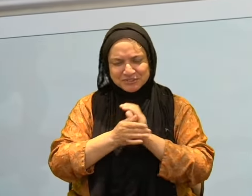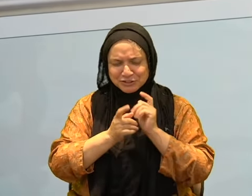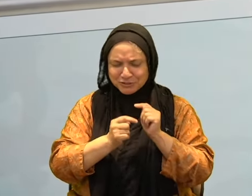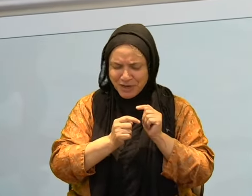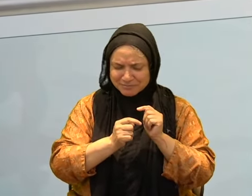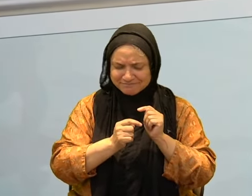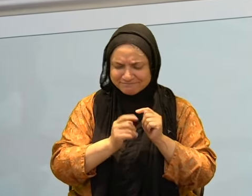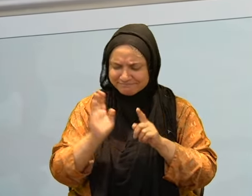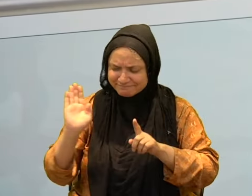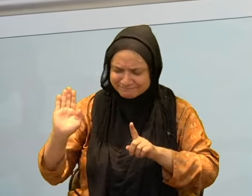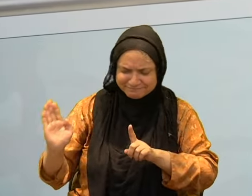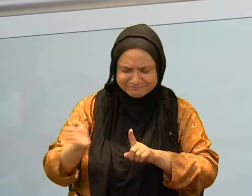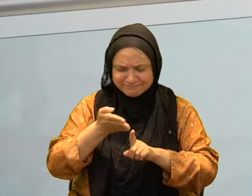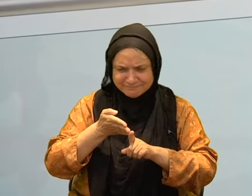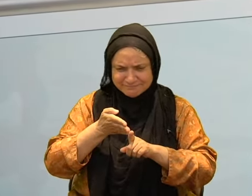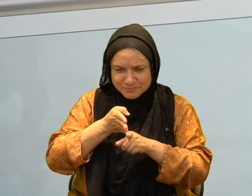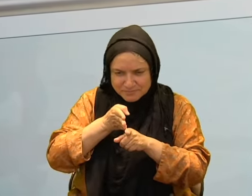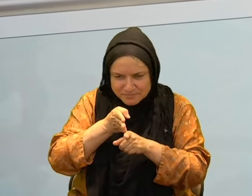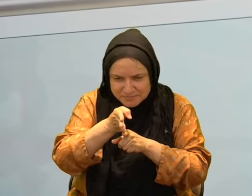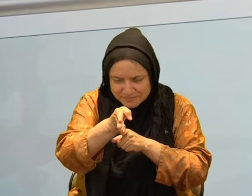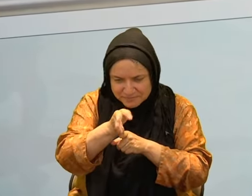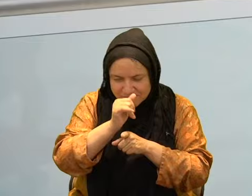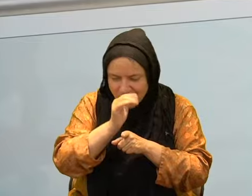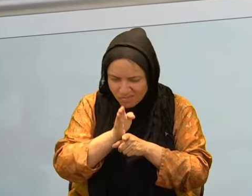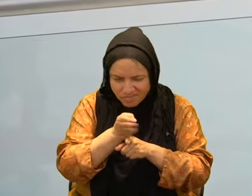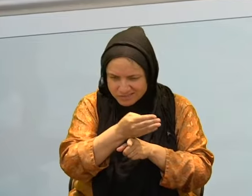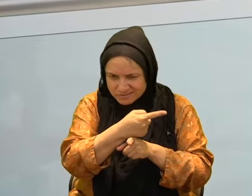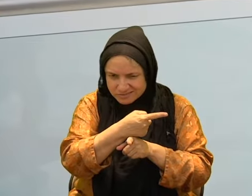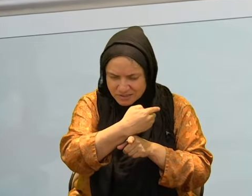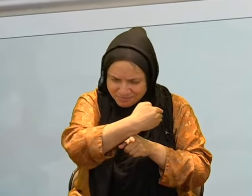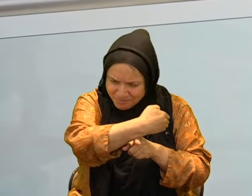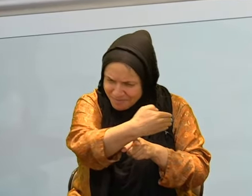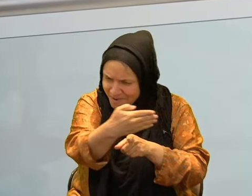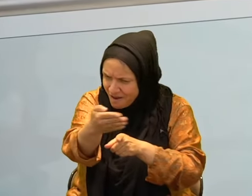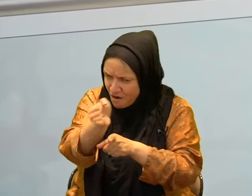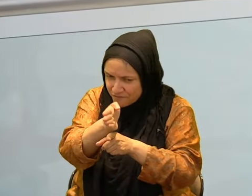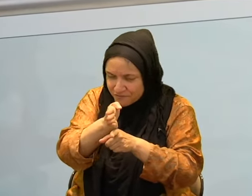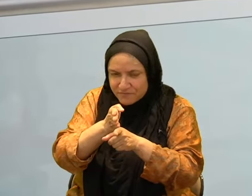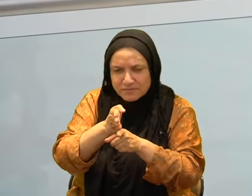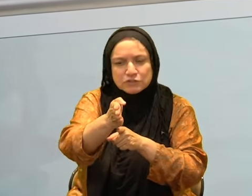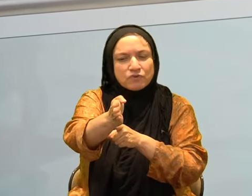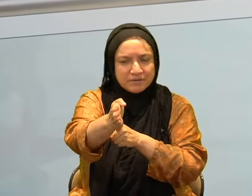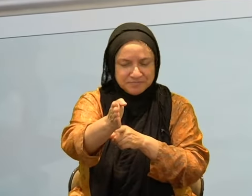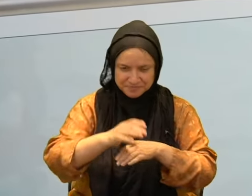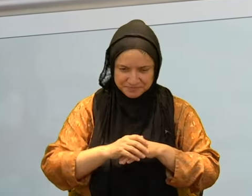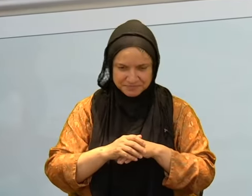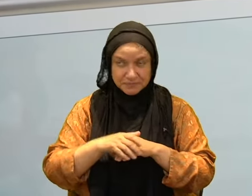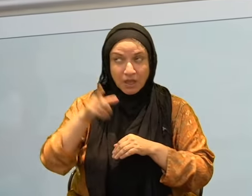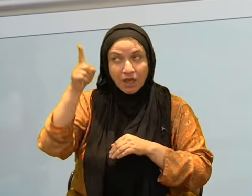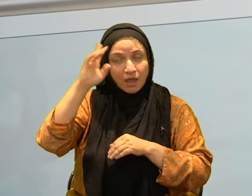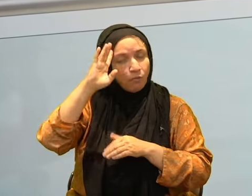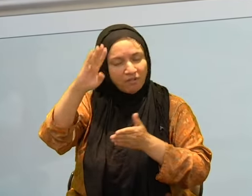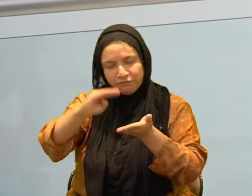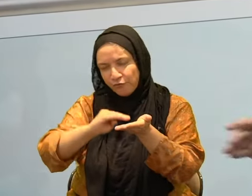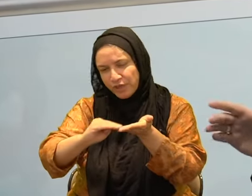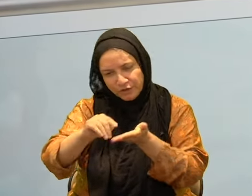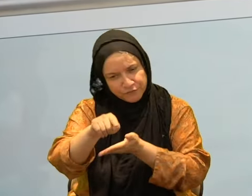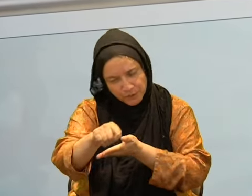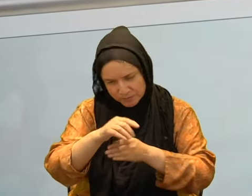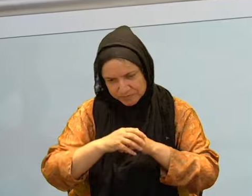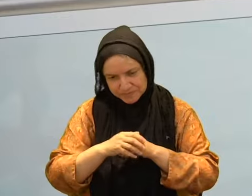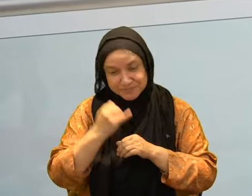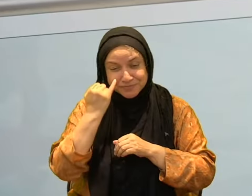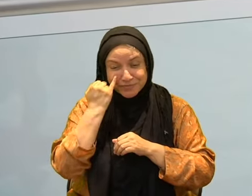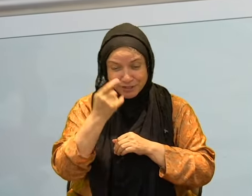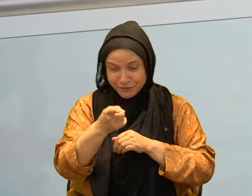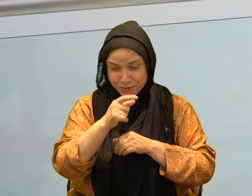yourself more likely to be in the shade of Allah subhanahu wa ta'ala. You come truly close to Allah subhanahu wa ta'ala. One step back to Allah negates all of it.